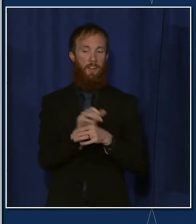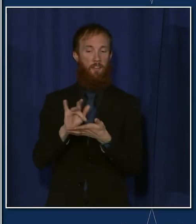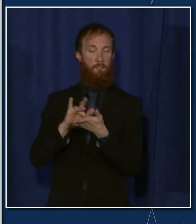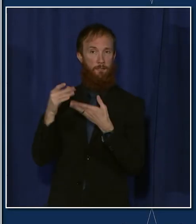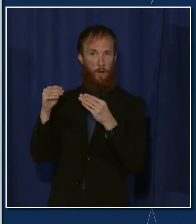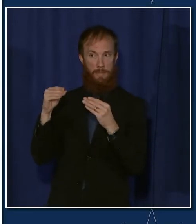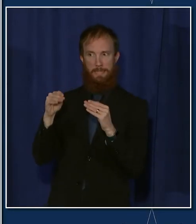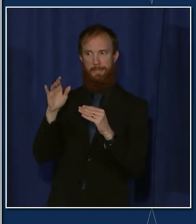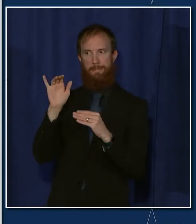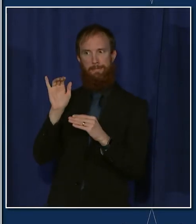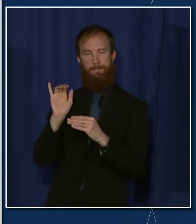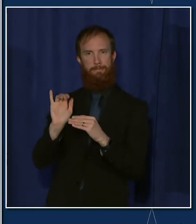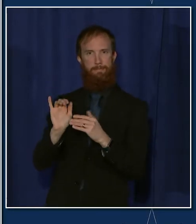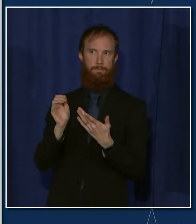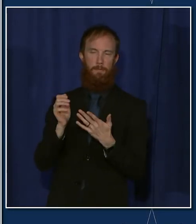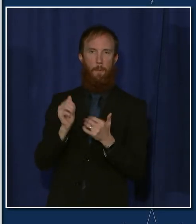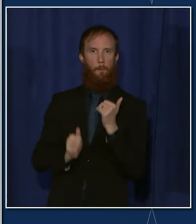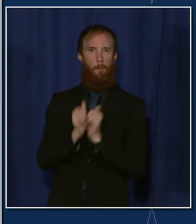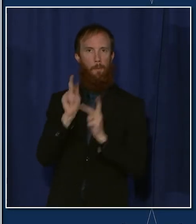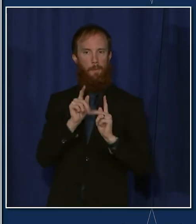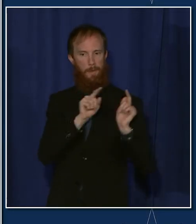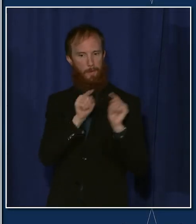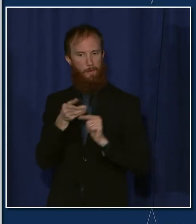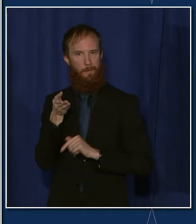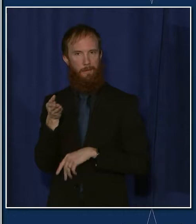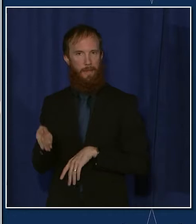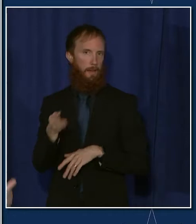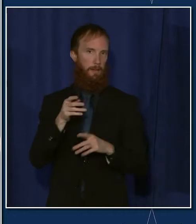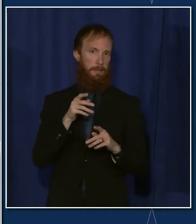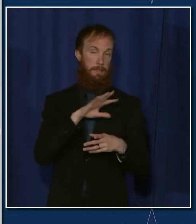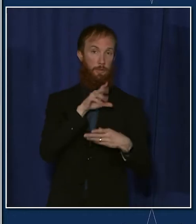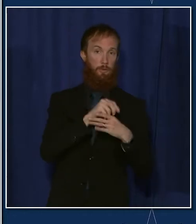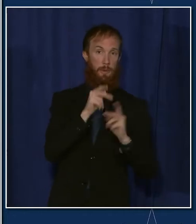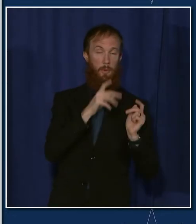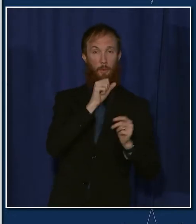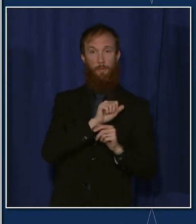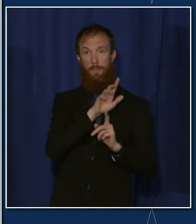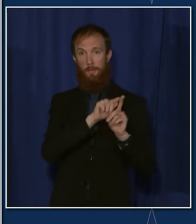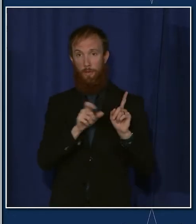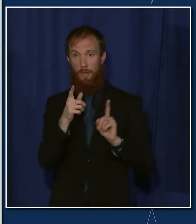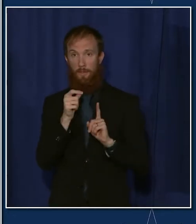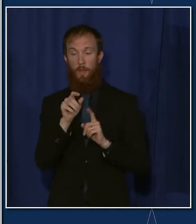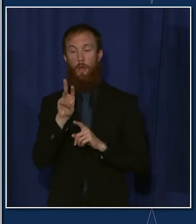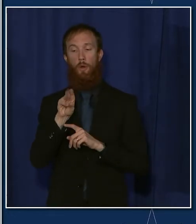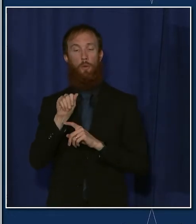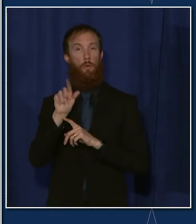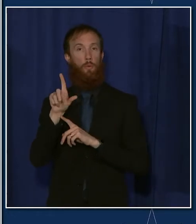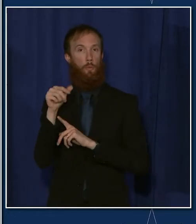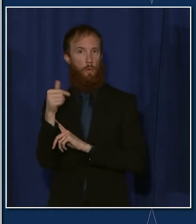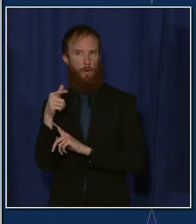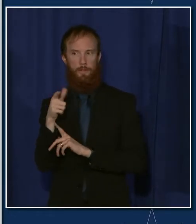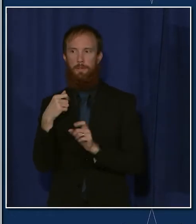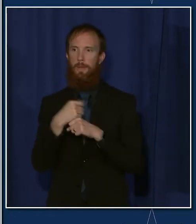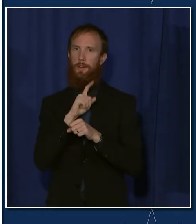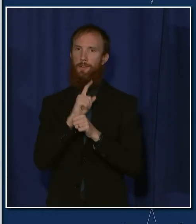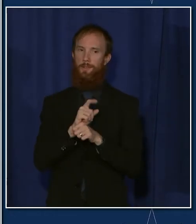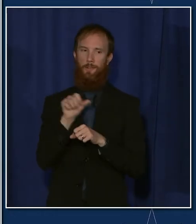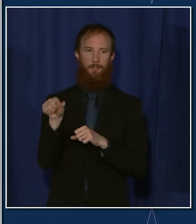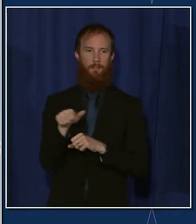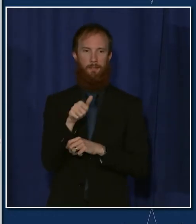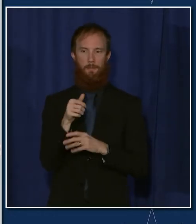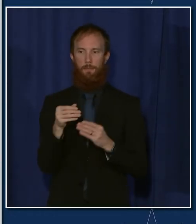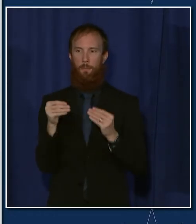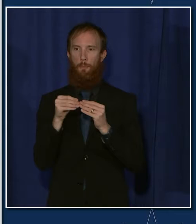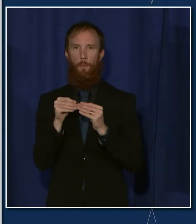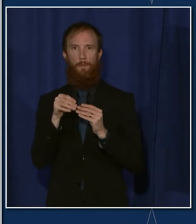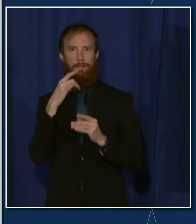numbers where people are getting vaccinated, including 5 to 11-year-olds, and Walgreens is expanding its 5 to 11-year-old accessibility there.